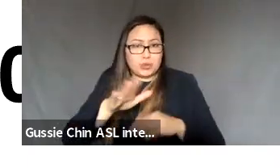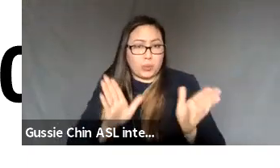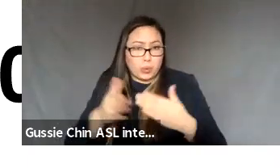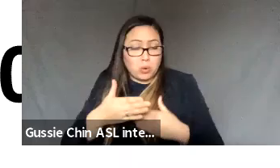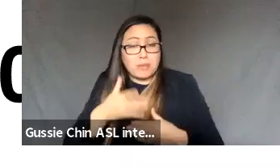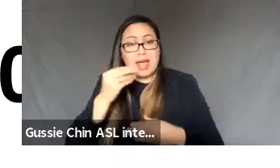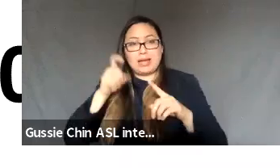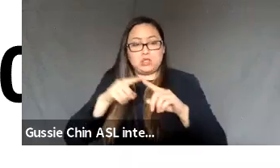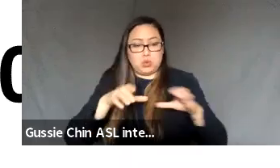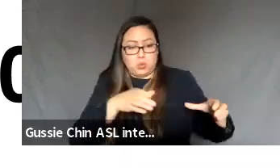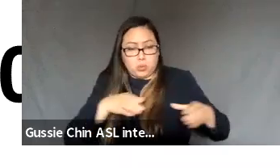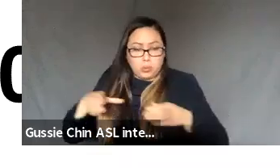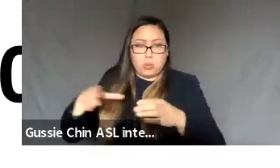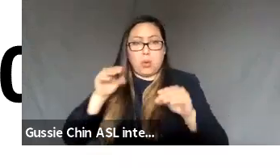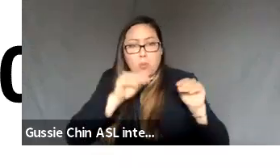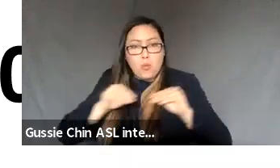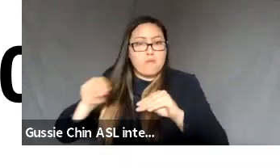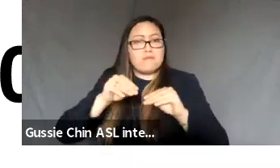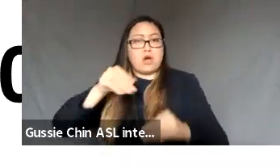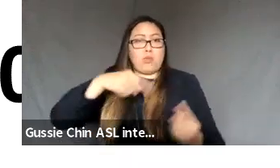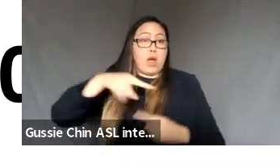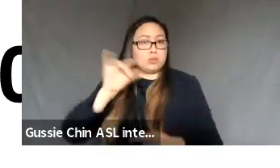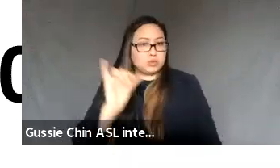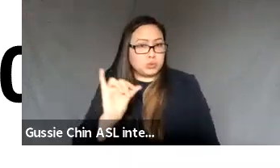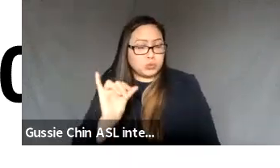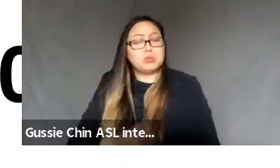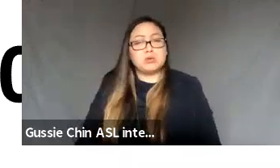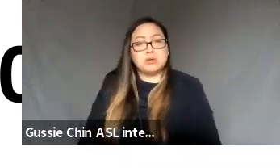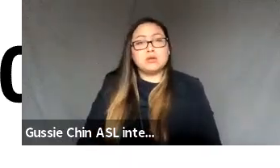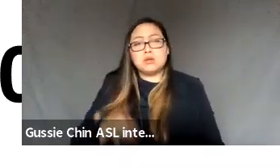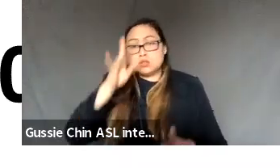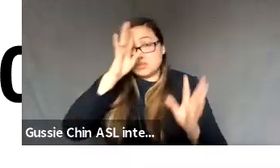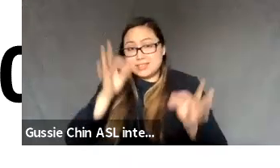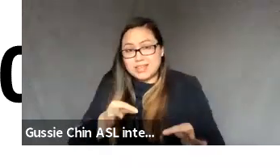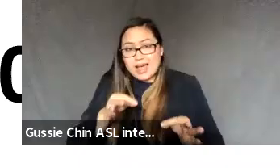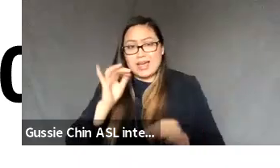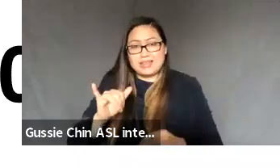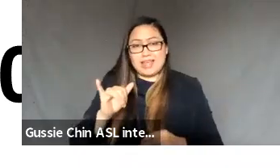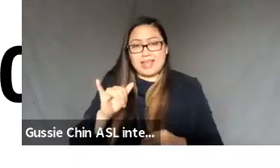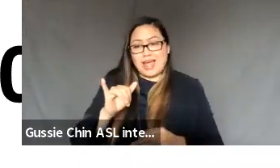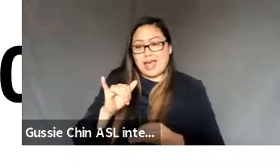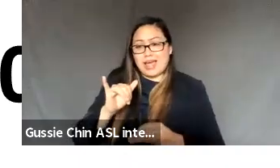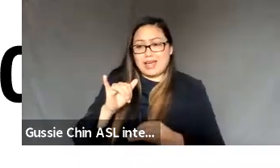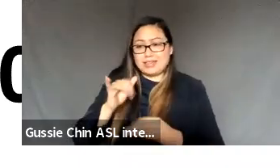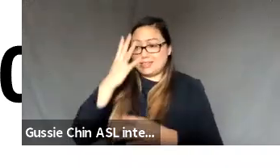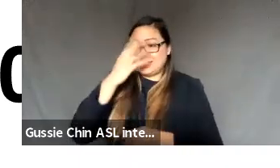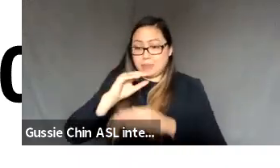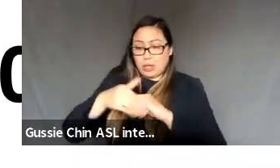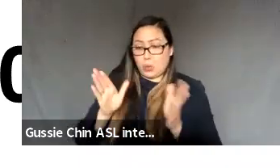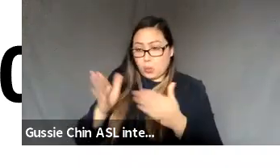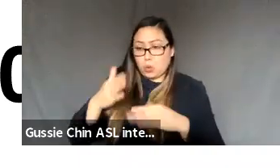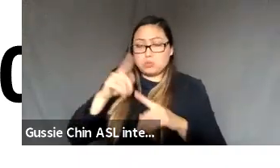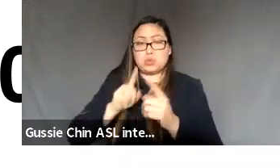and to maneuver around, right? So designing the sleeping rooms to meet the minimum standards